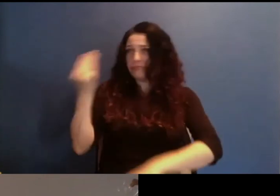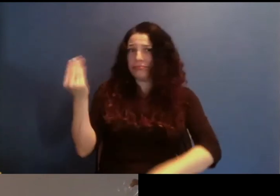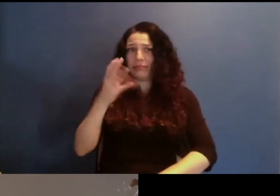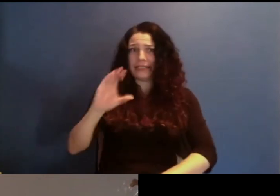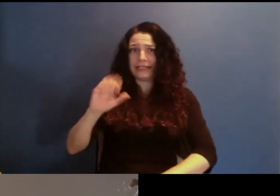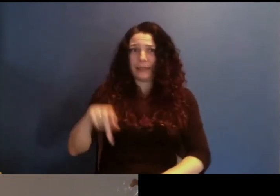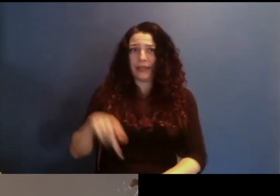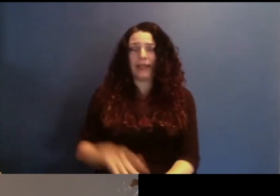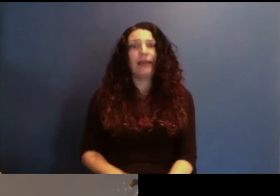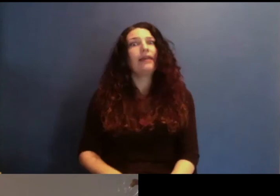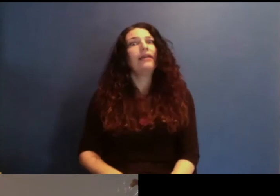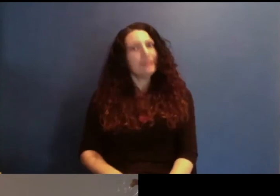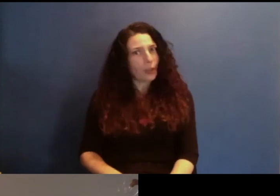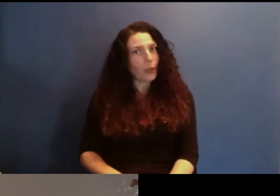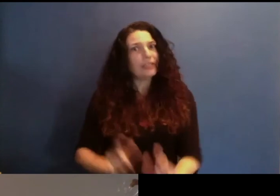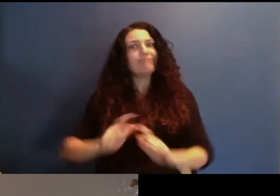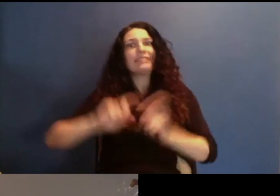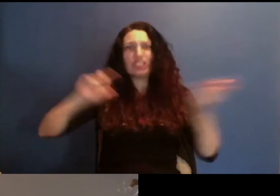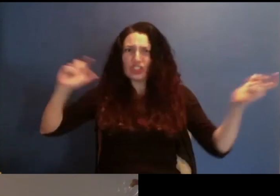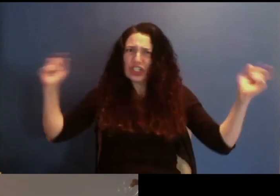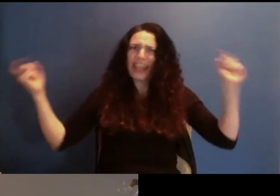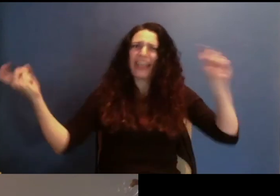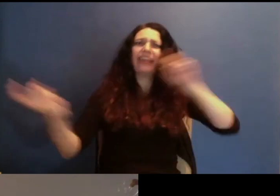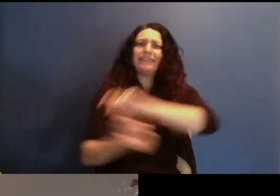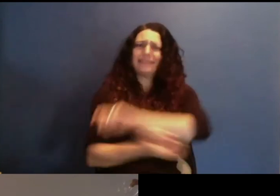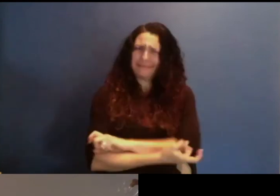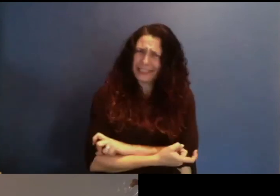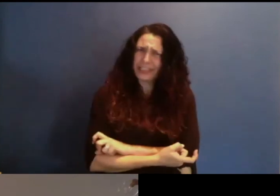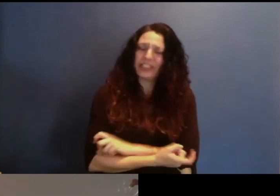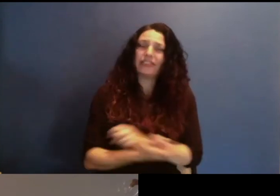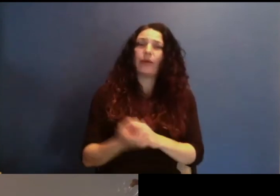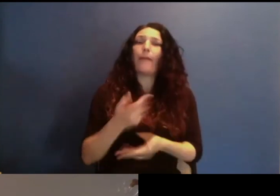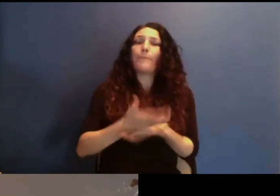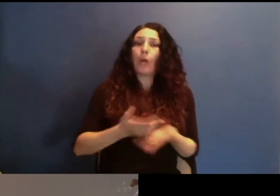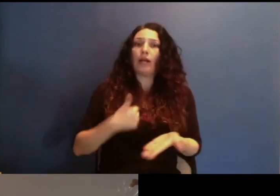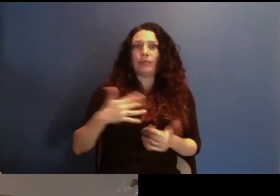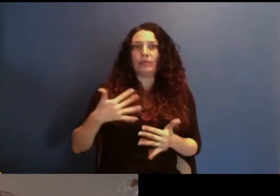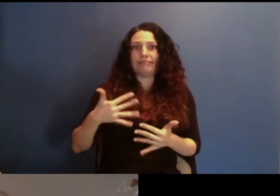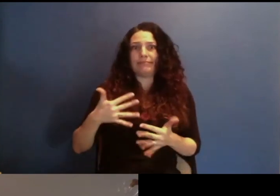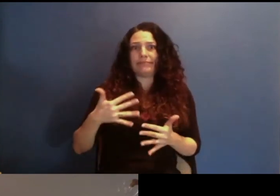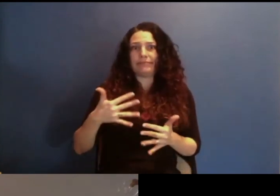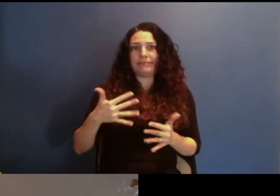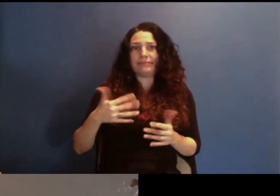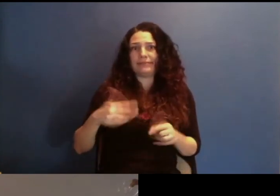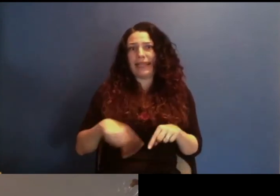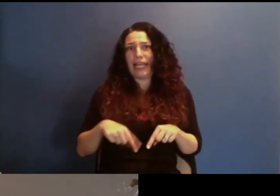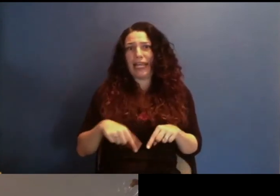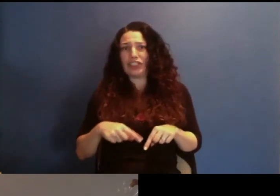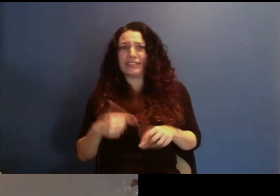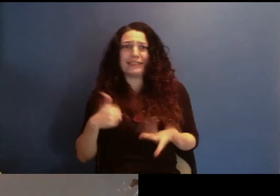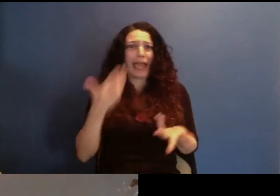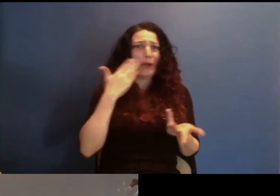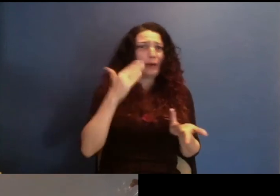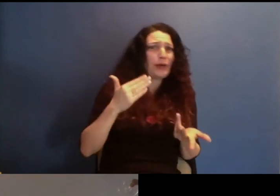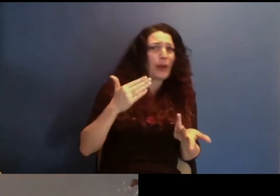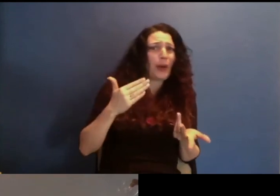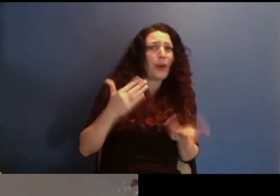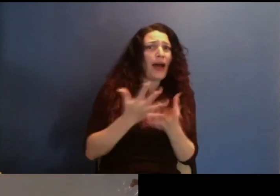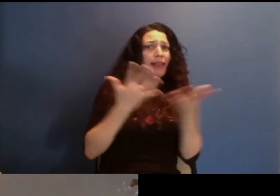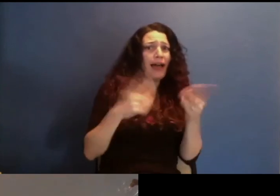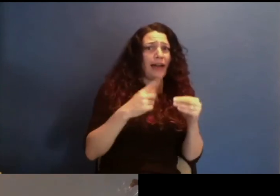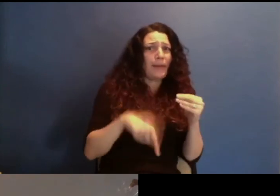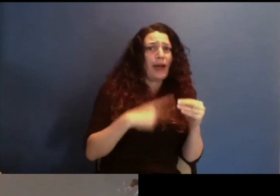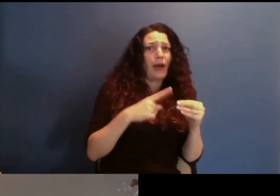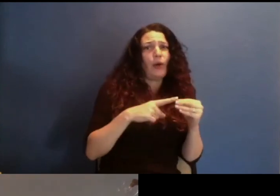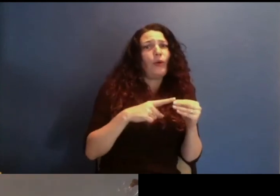transition. And part of me has anxiety because I feel like I don't know as much as other people know about disability, and I'm not